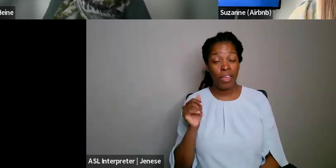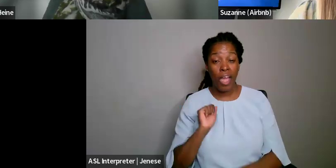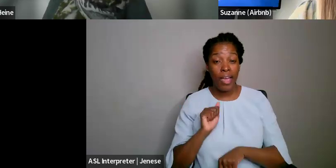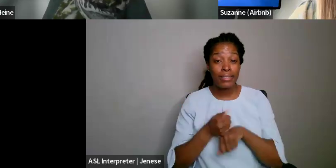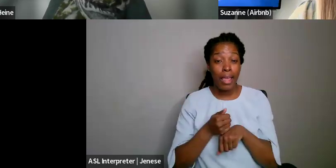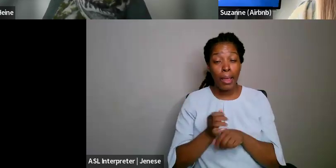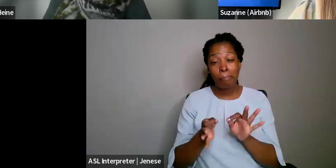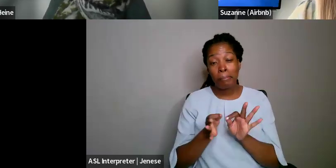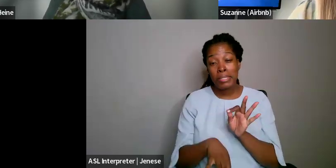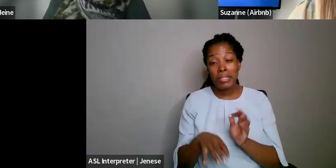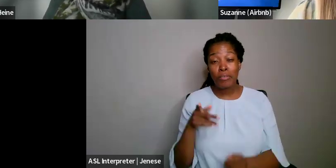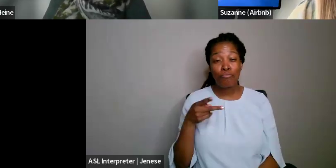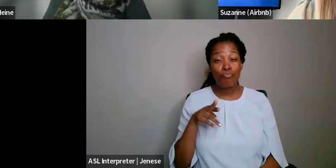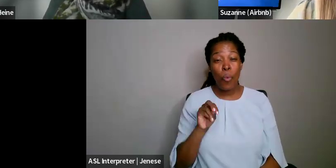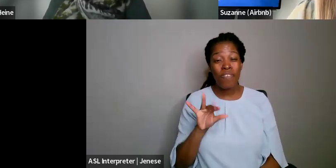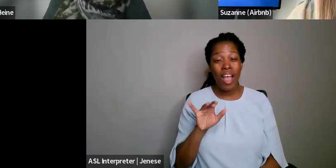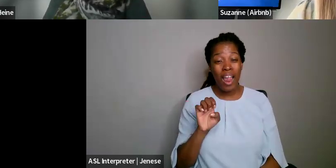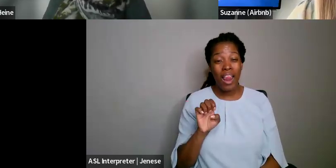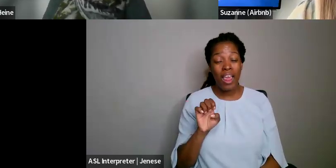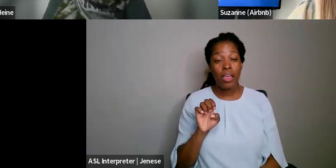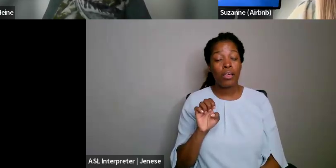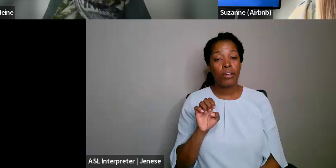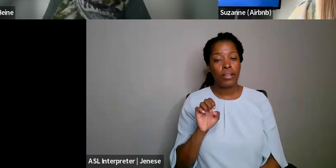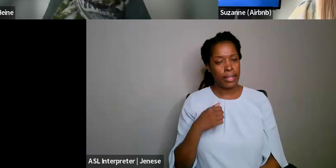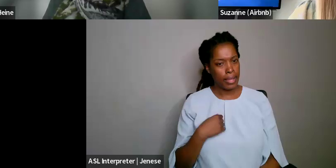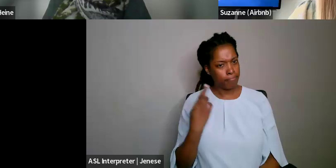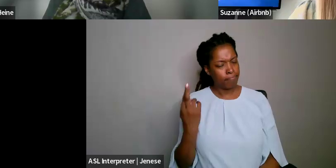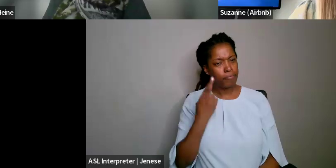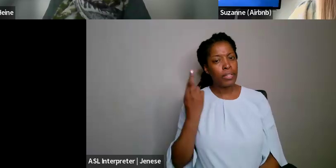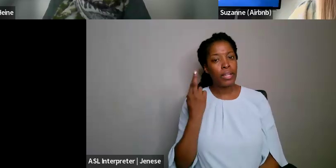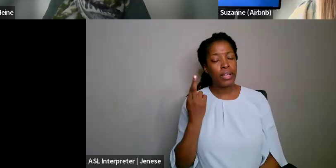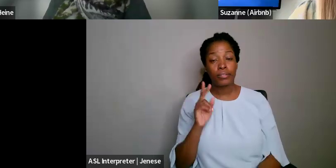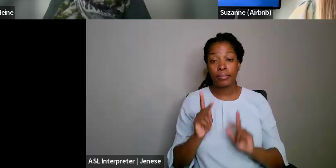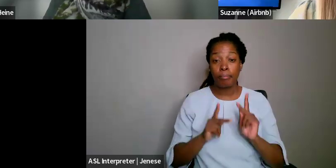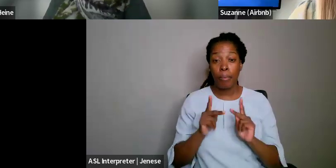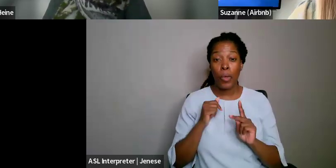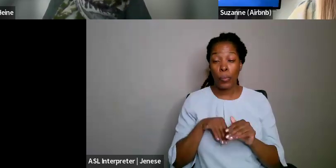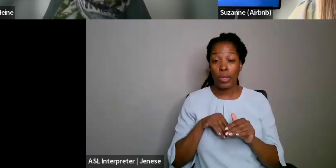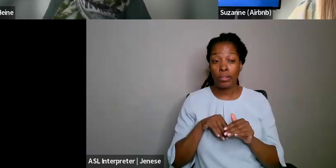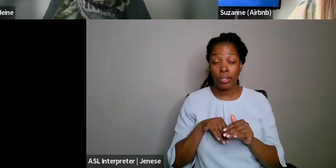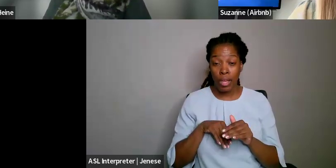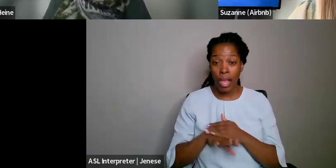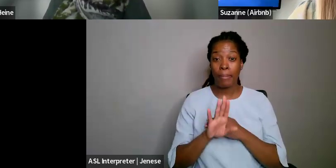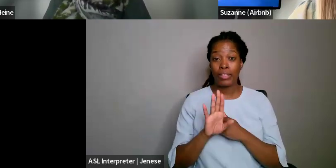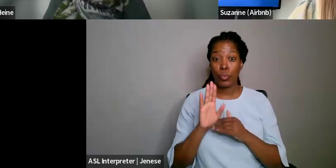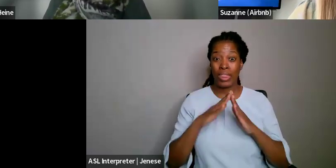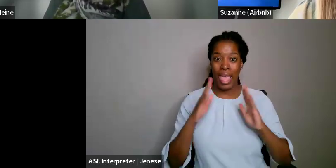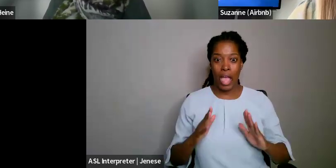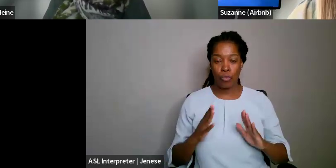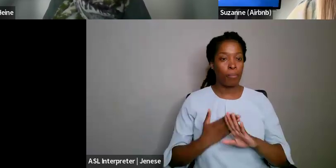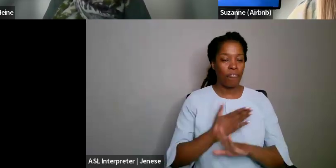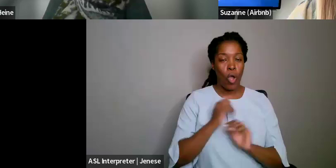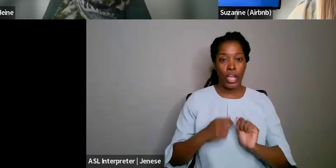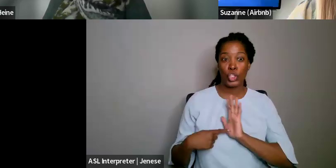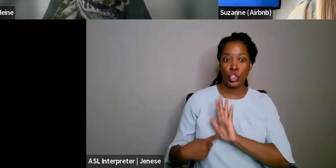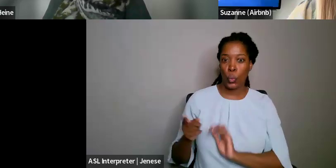profile, but I used to find that people used to come in to the house, because they actually got to come into the house before I show them into their